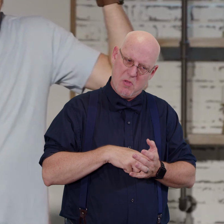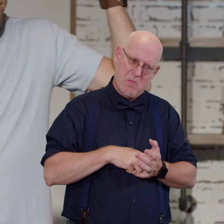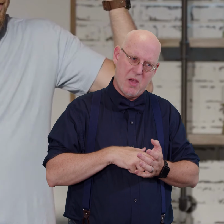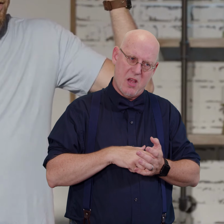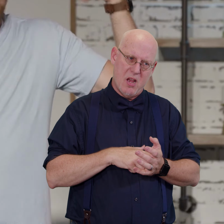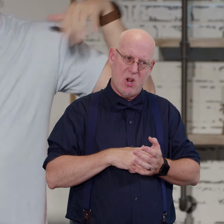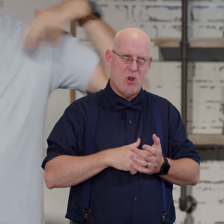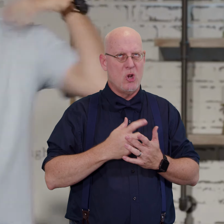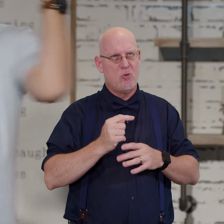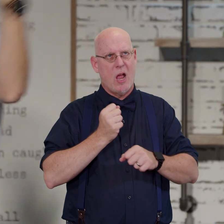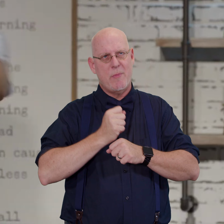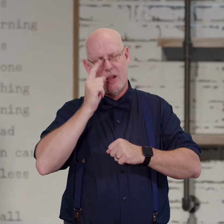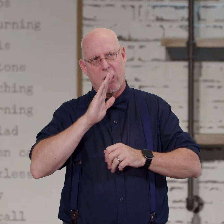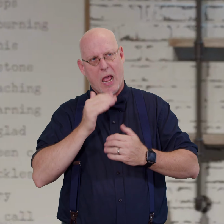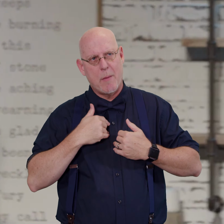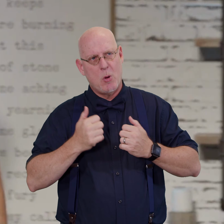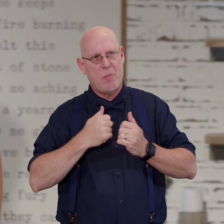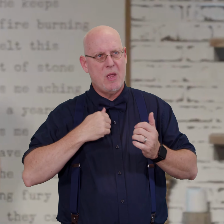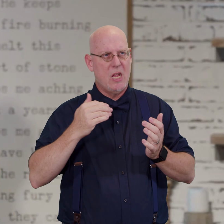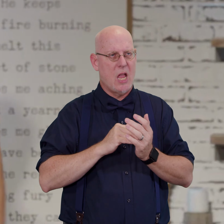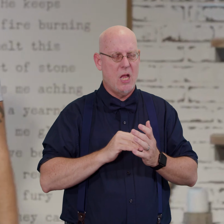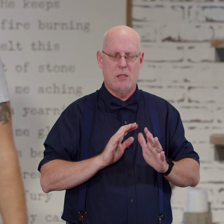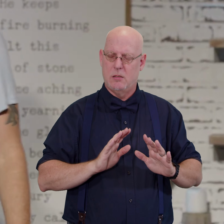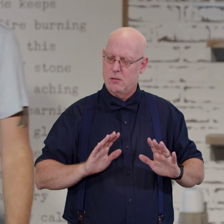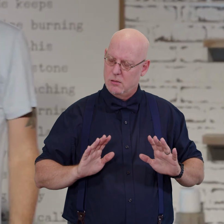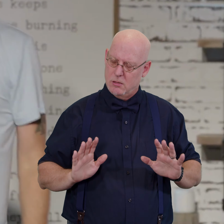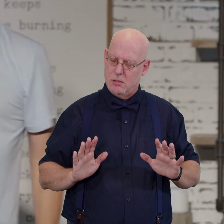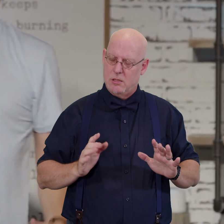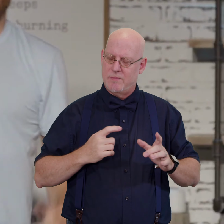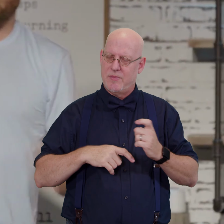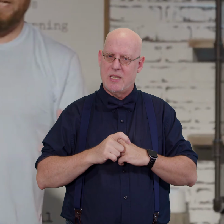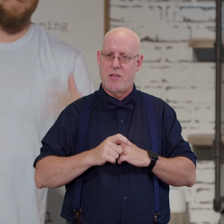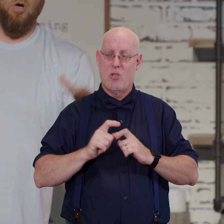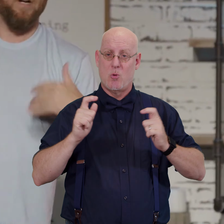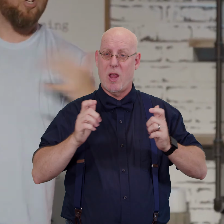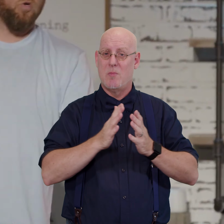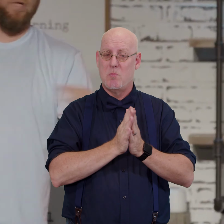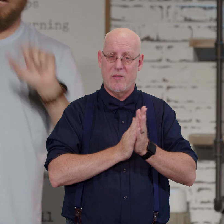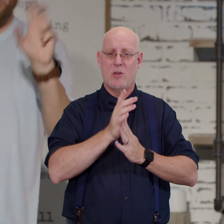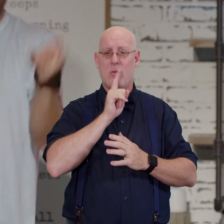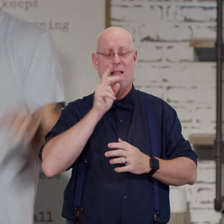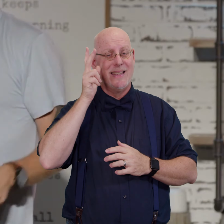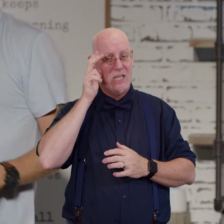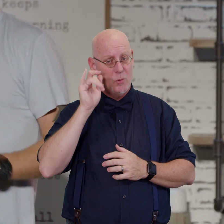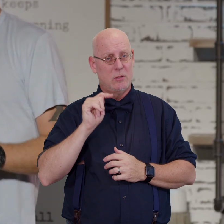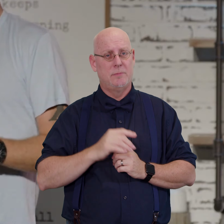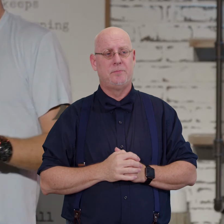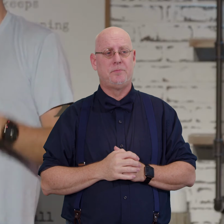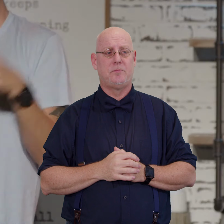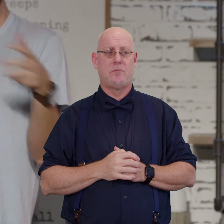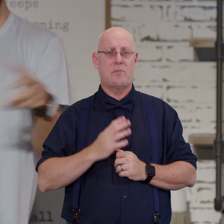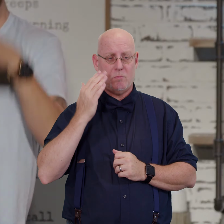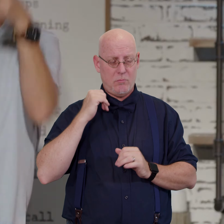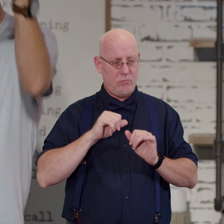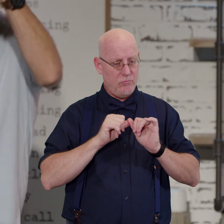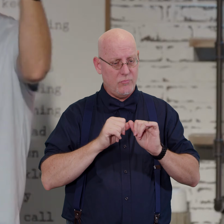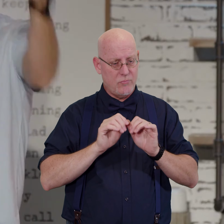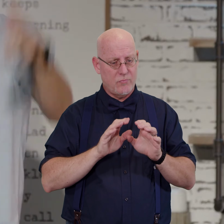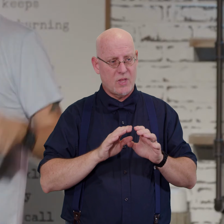bed. Try to make God happy with me again. Instead, the greatest motivator, truly, I know we hear it. This is